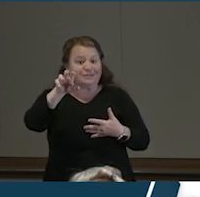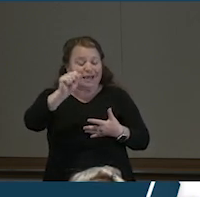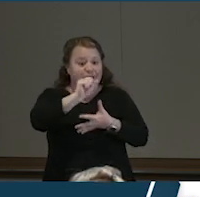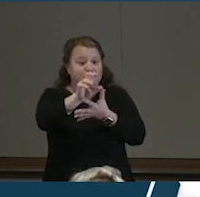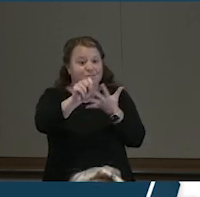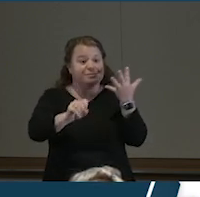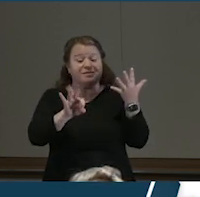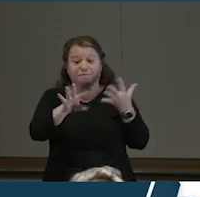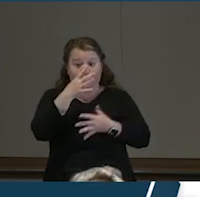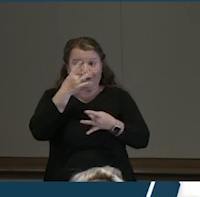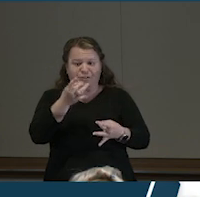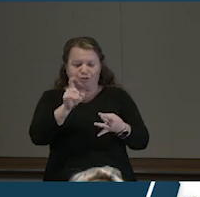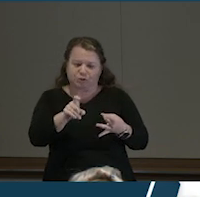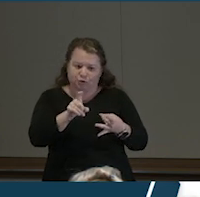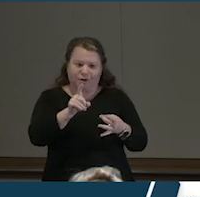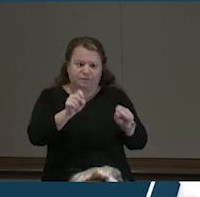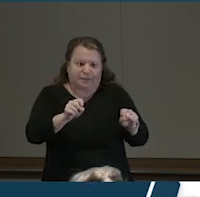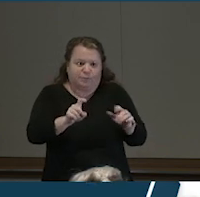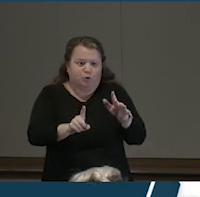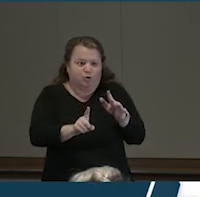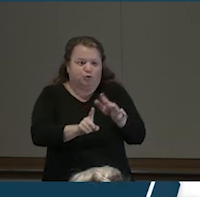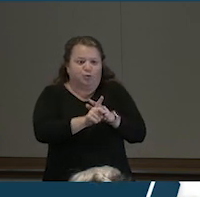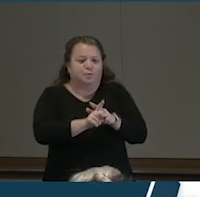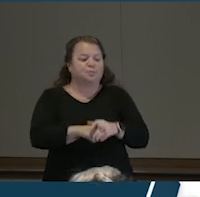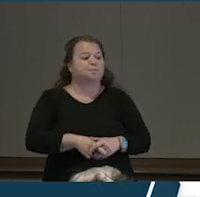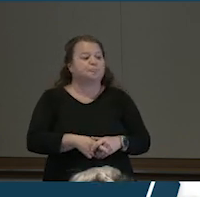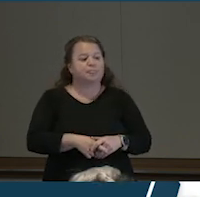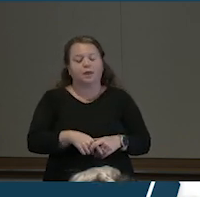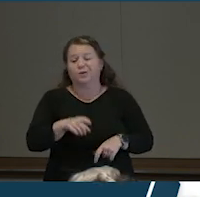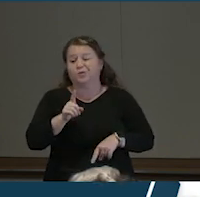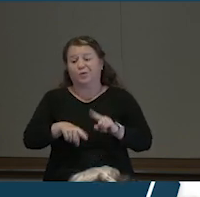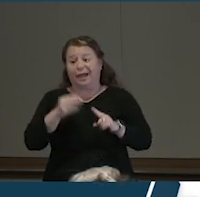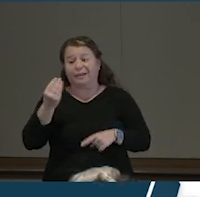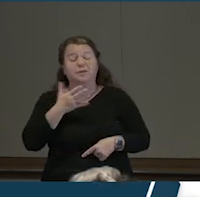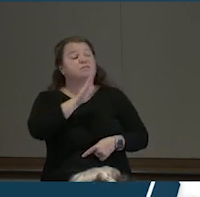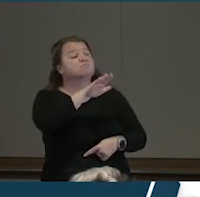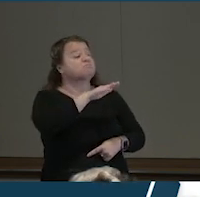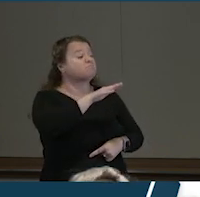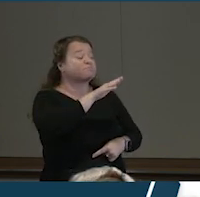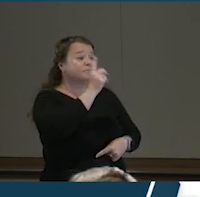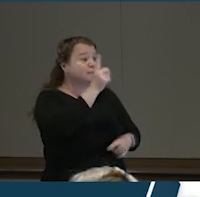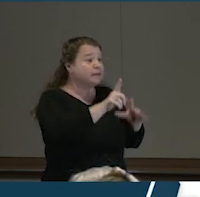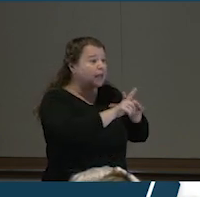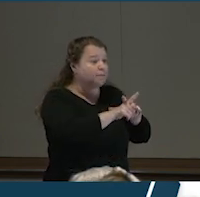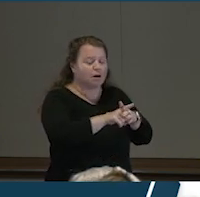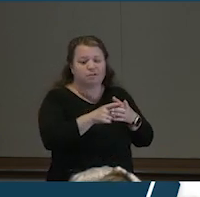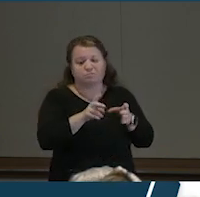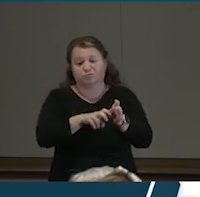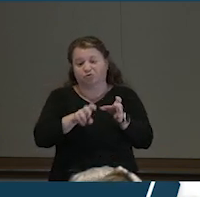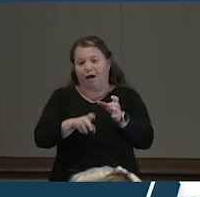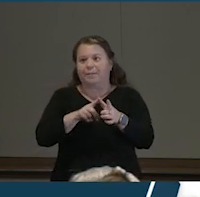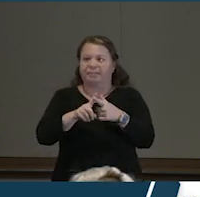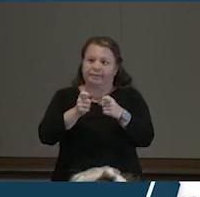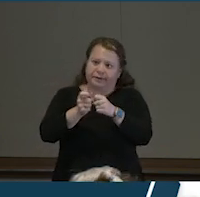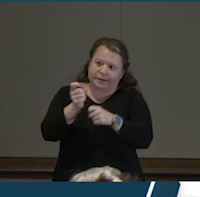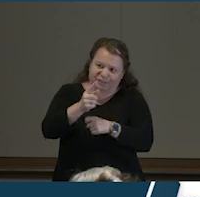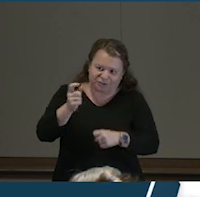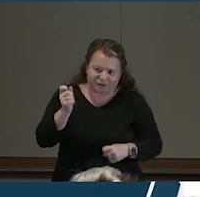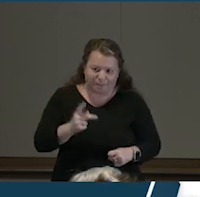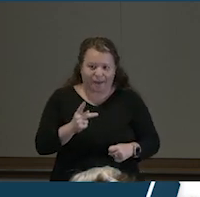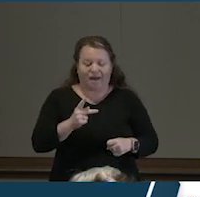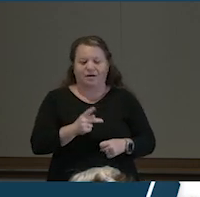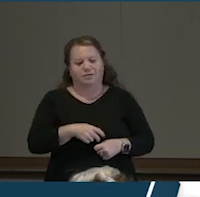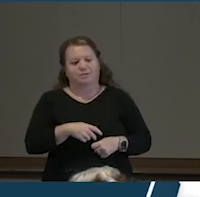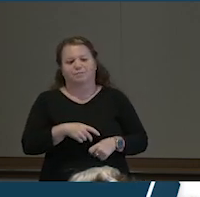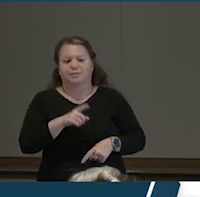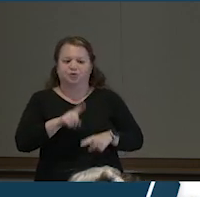you need to check the dates, because you can't come to me and say something came up. You will drop, and then you can come back the next year, but you will not